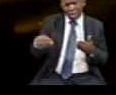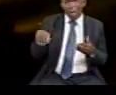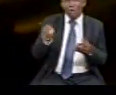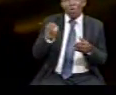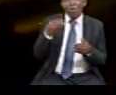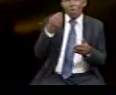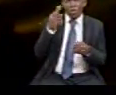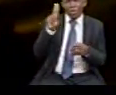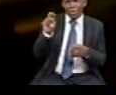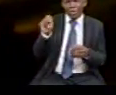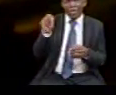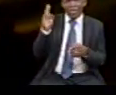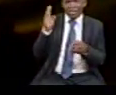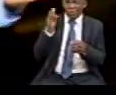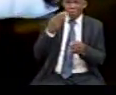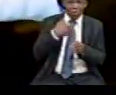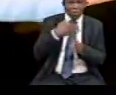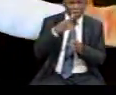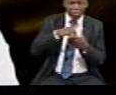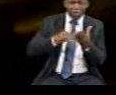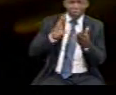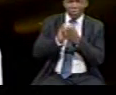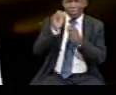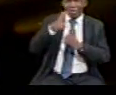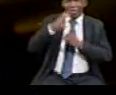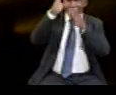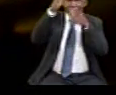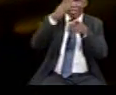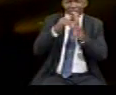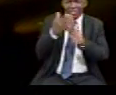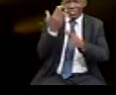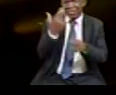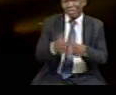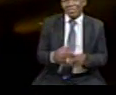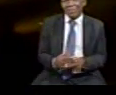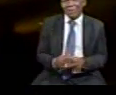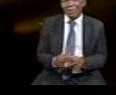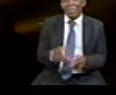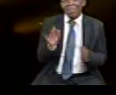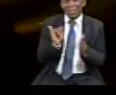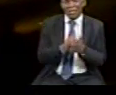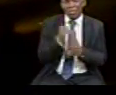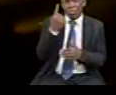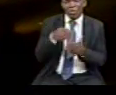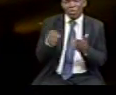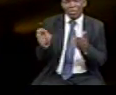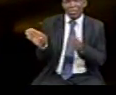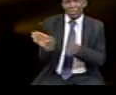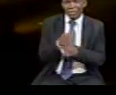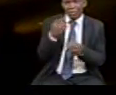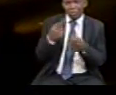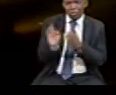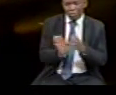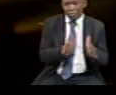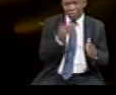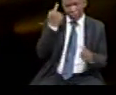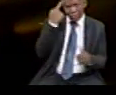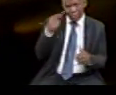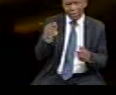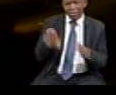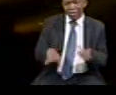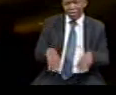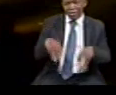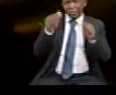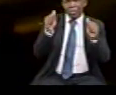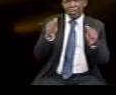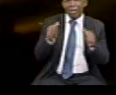consecration in Jesus' name. That is what it means to be prepared for the assured rapture. That you said nothing will take the